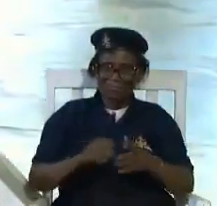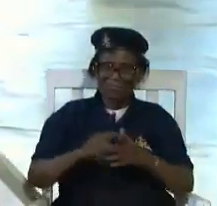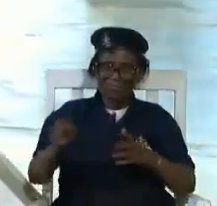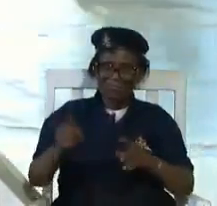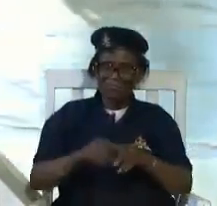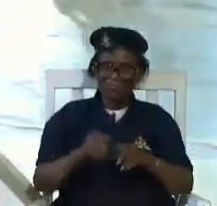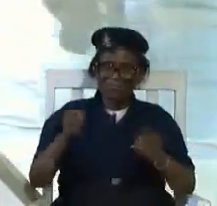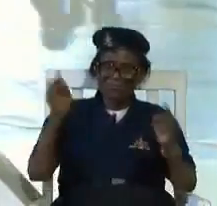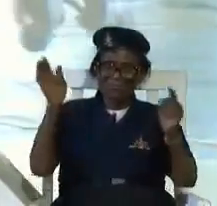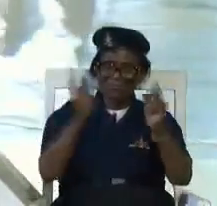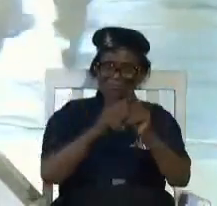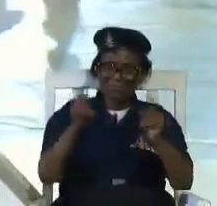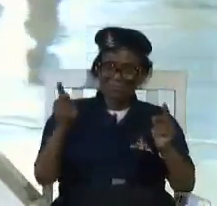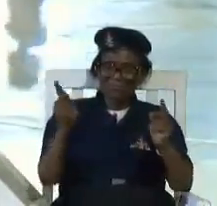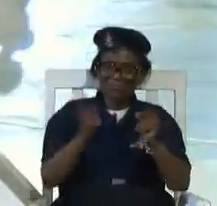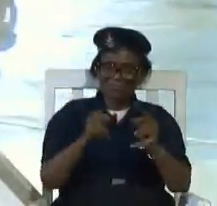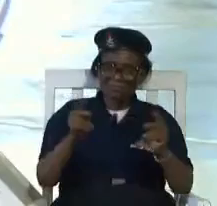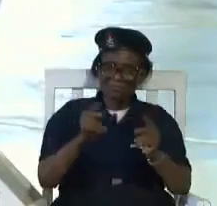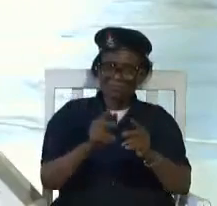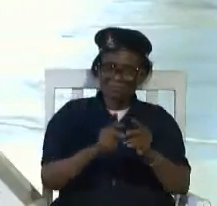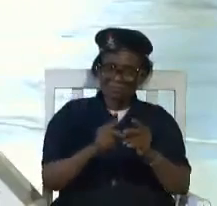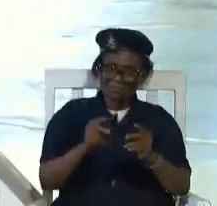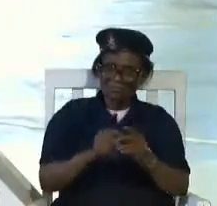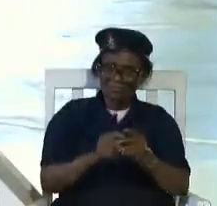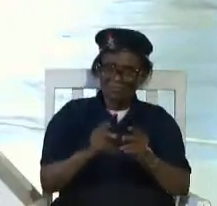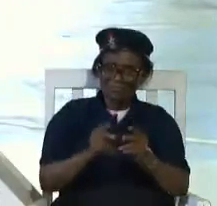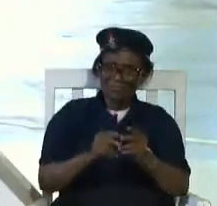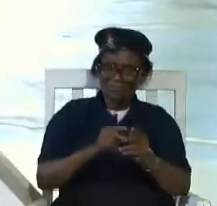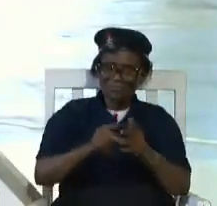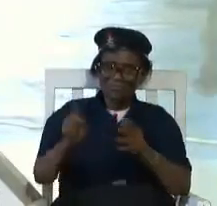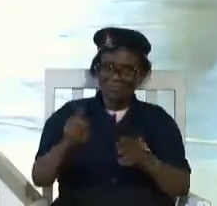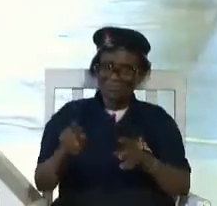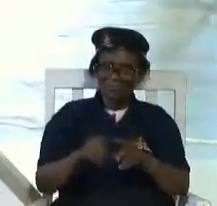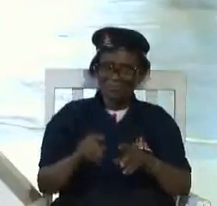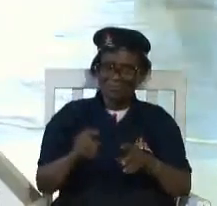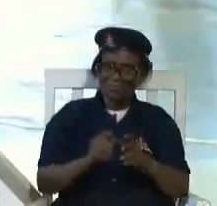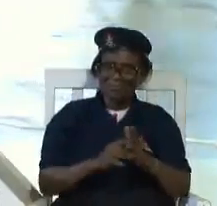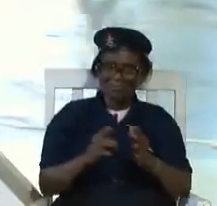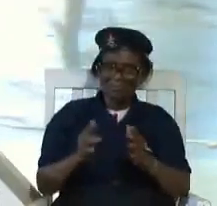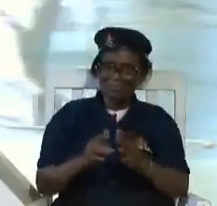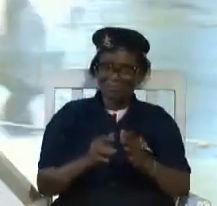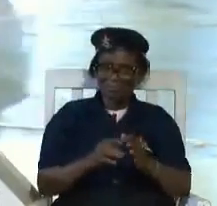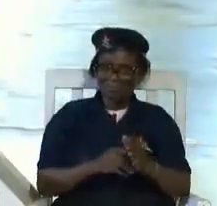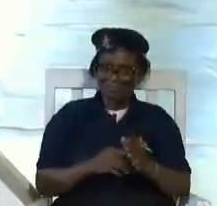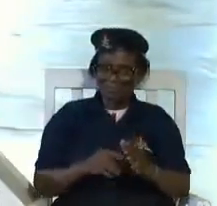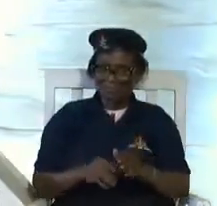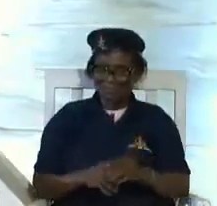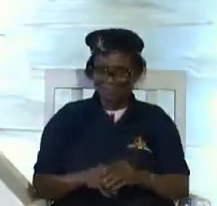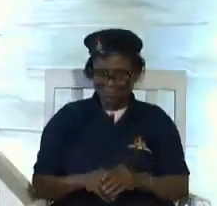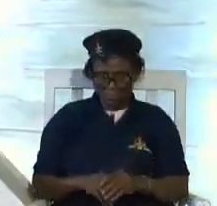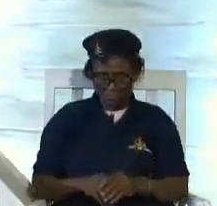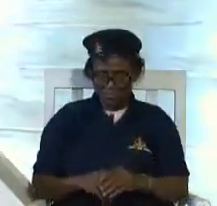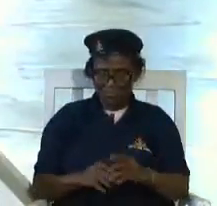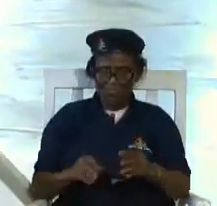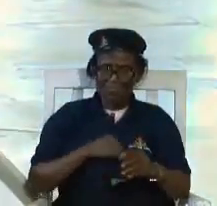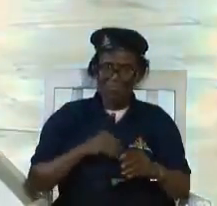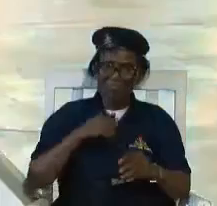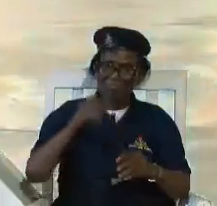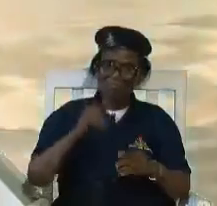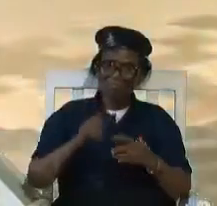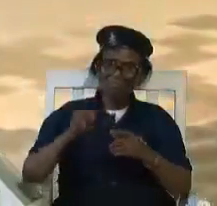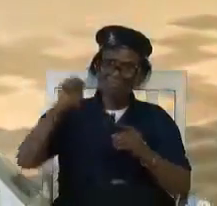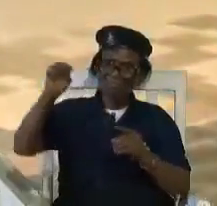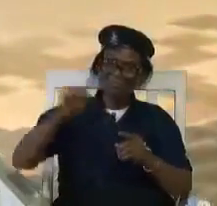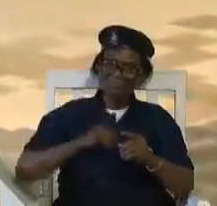Christ, begin to come now and pray to Him as you come. And say, I want the